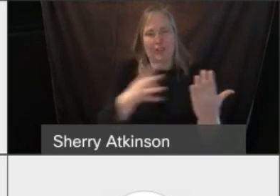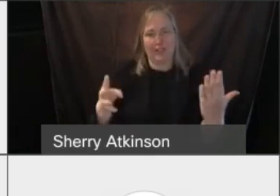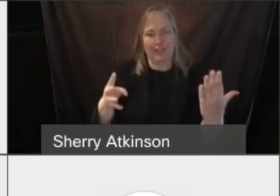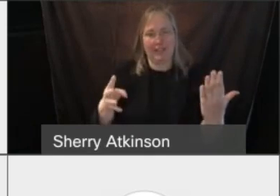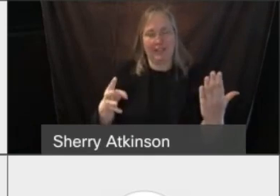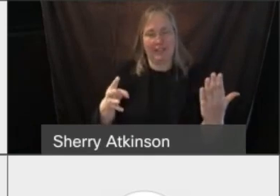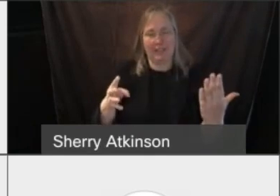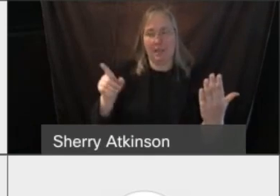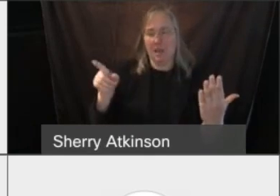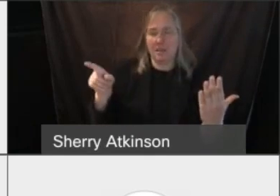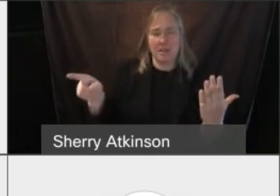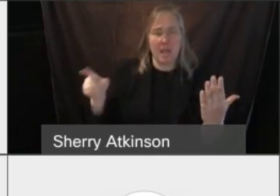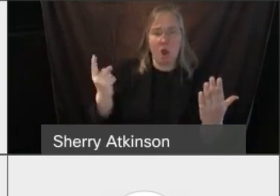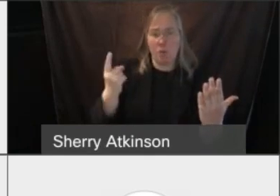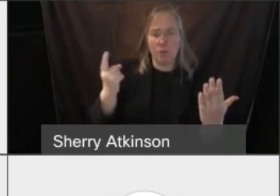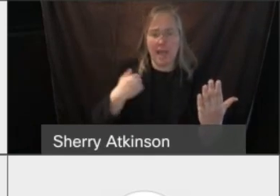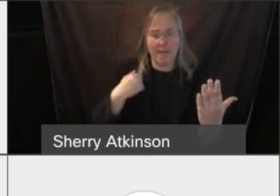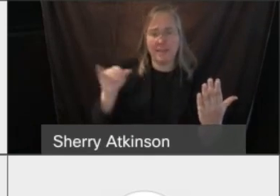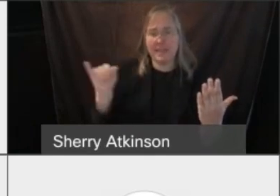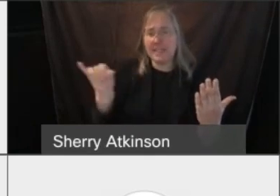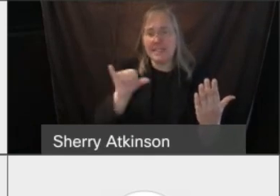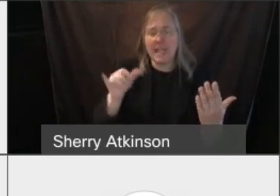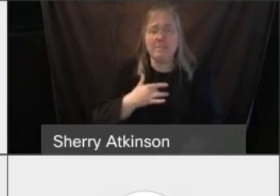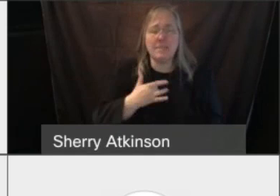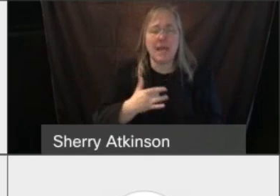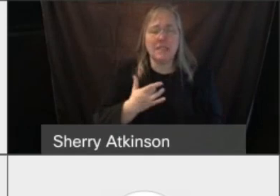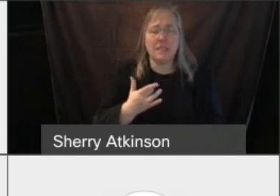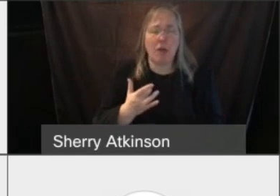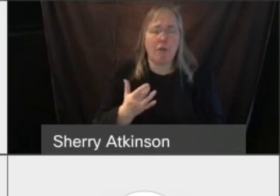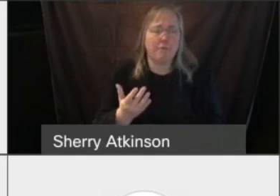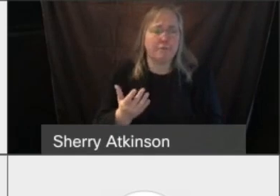not going to always have that same sense of,